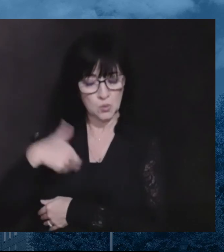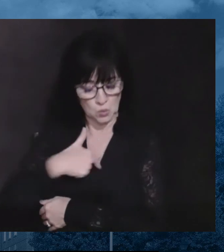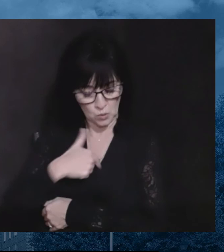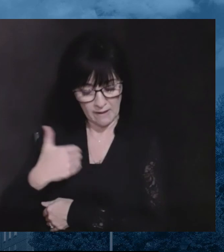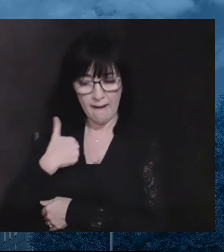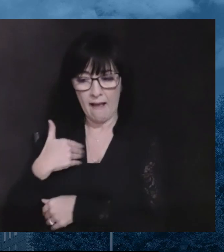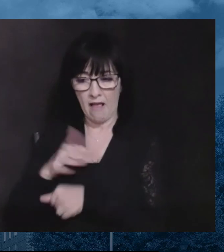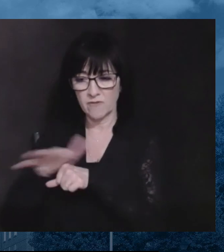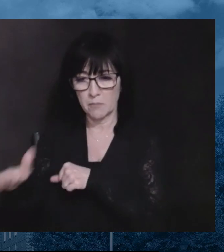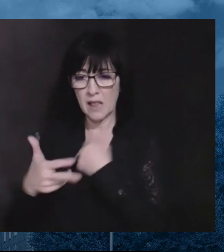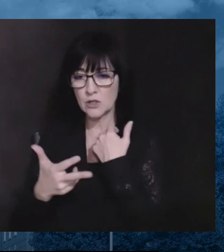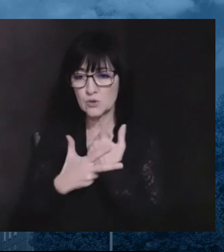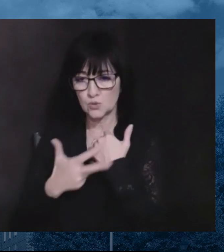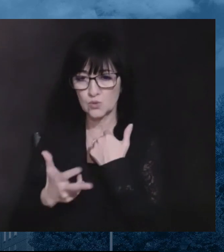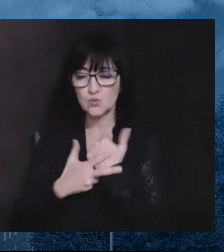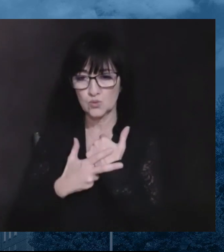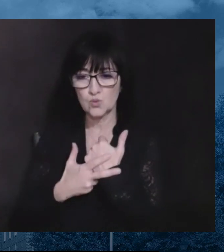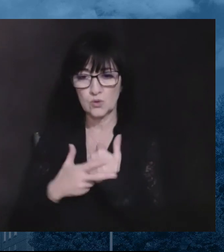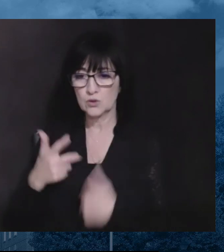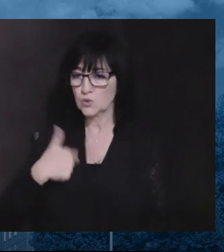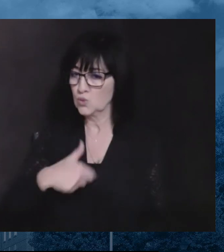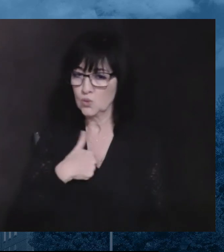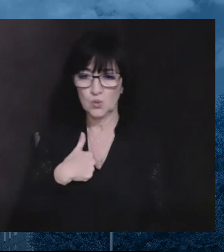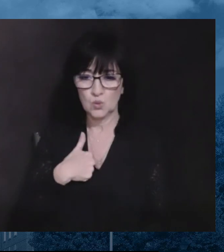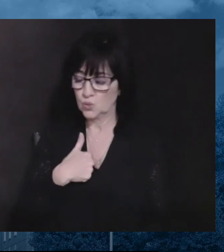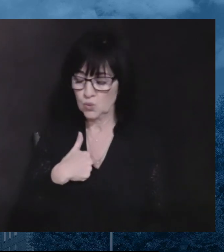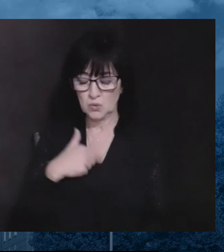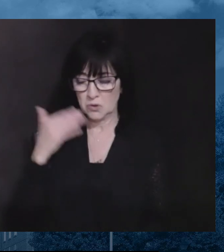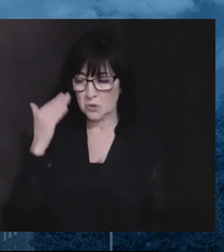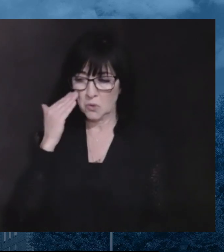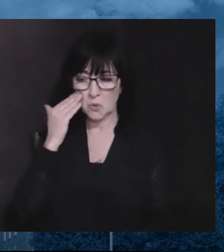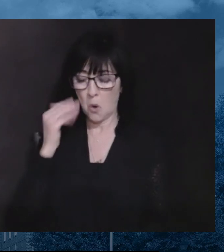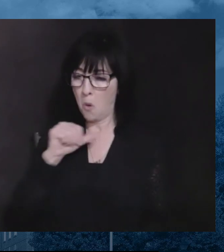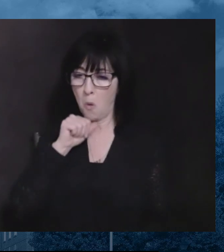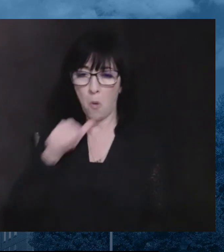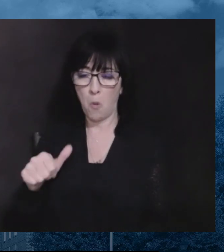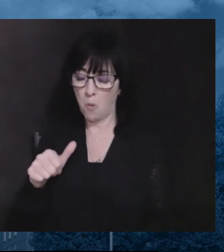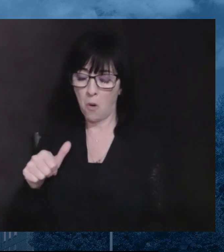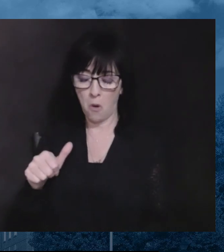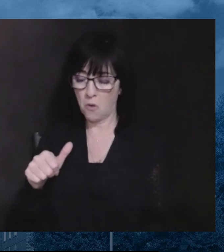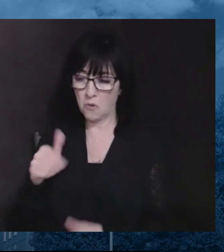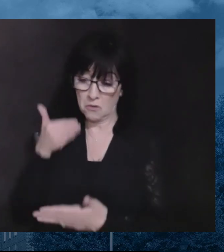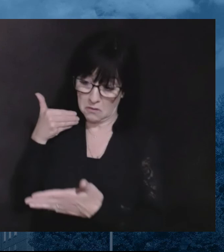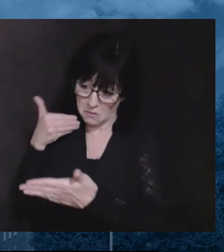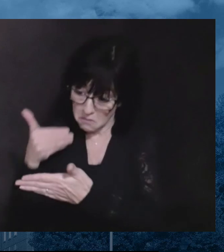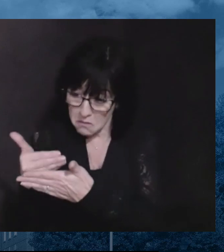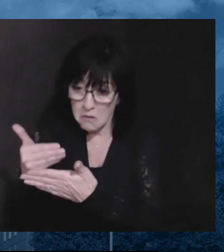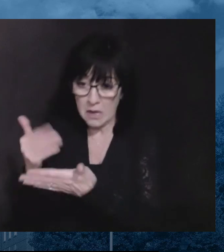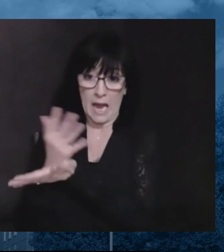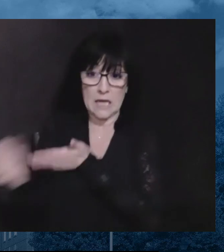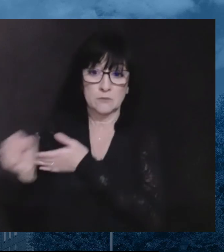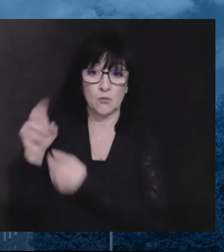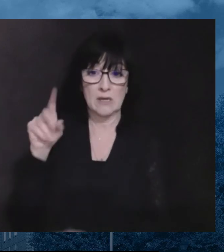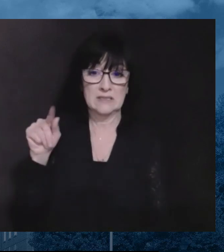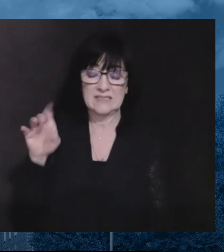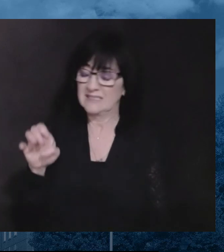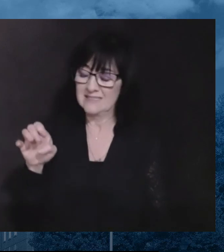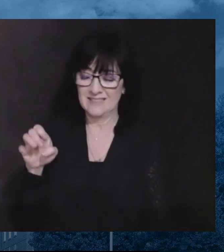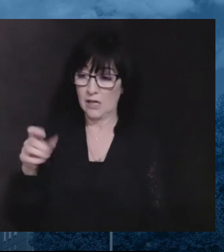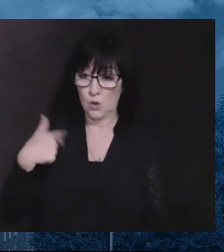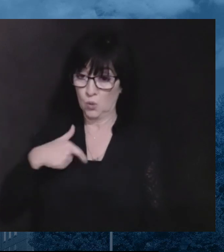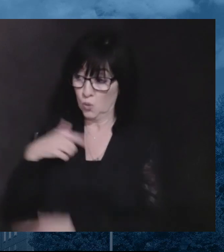storage, but we intend to get nowhere near the expiration date for these doses. They are going into arms as soon as